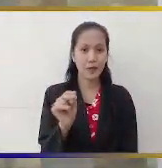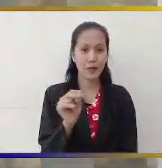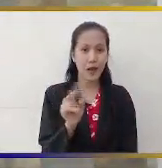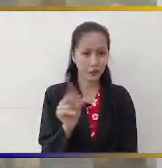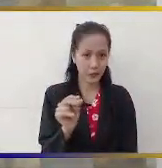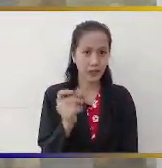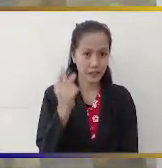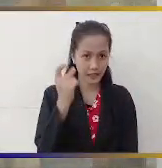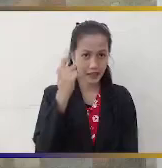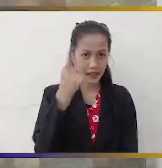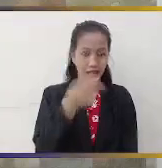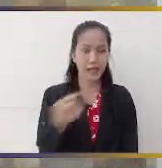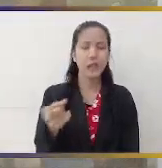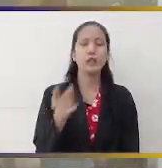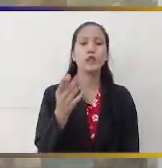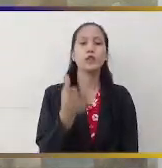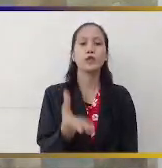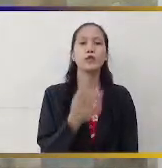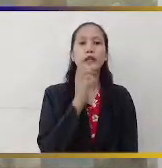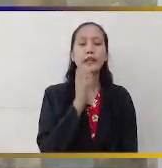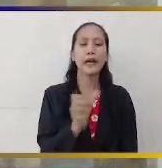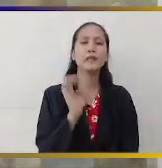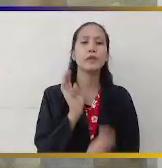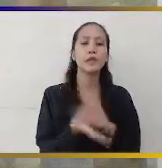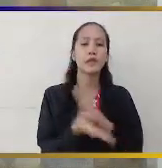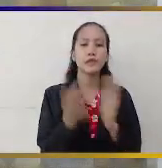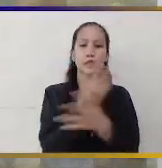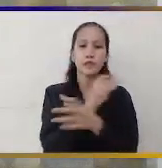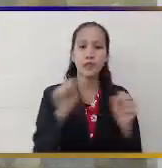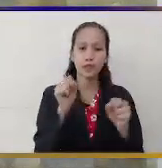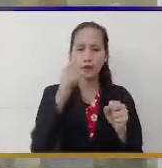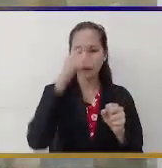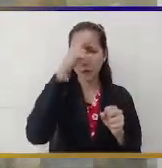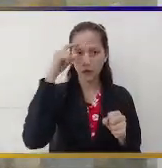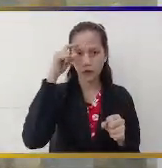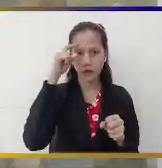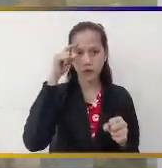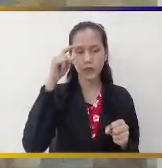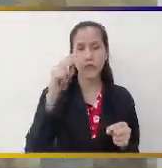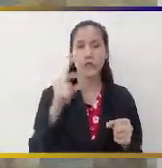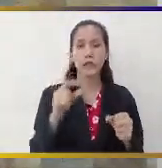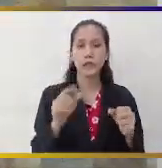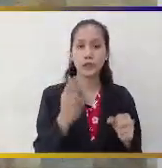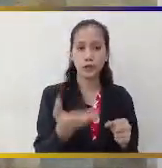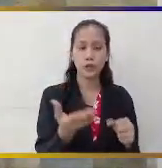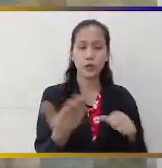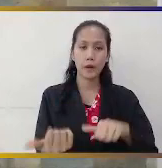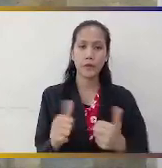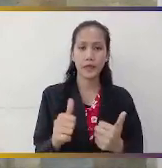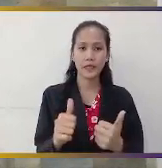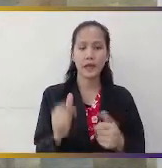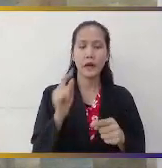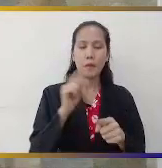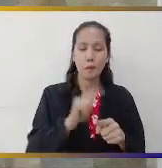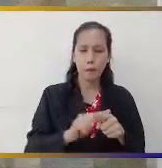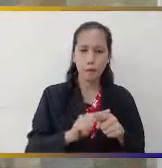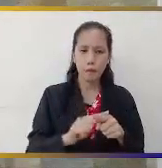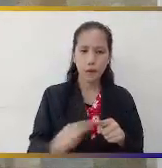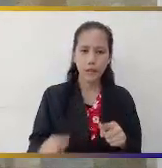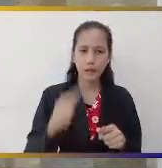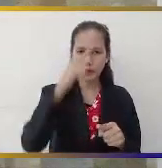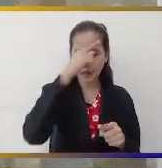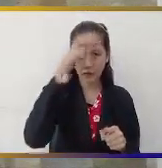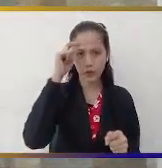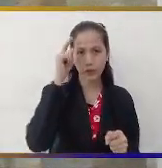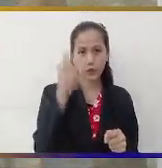going to save you. If you're here tonight and you're consecrated before the Lord as a Baptist, but you've never been born again, you've never received Christ,